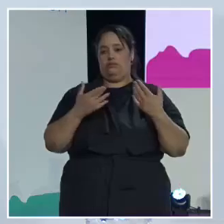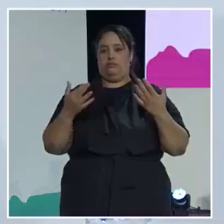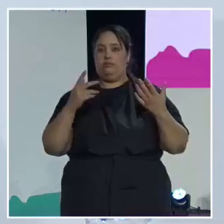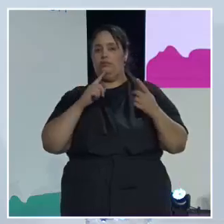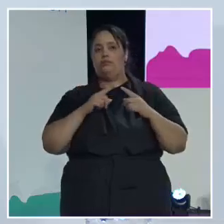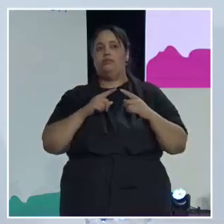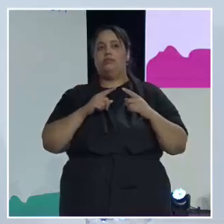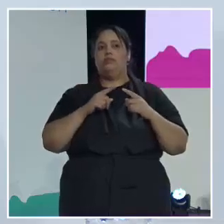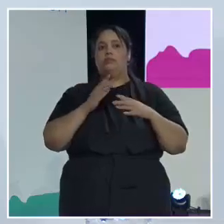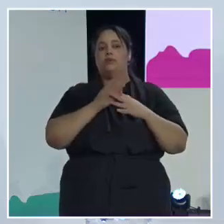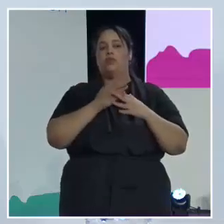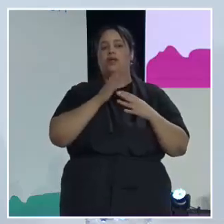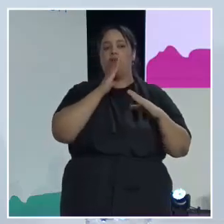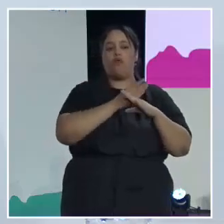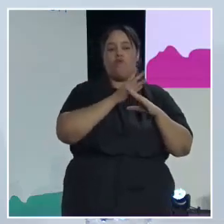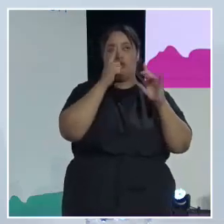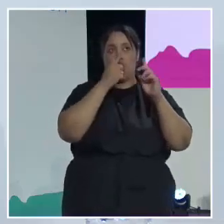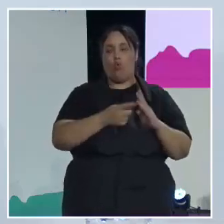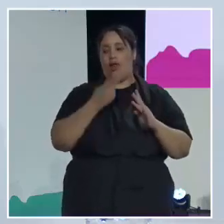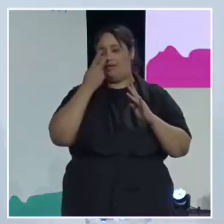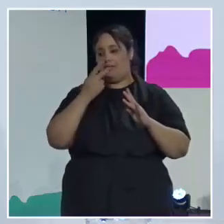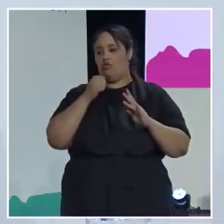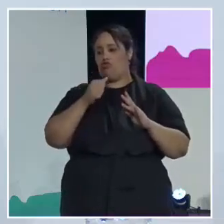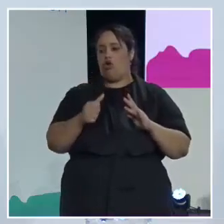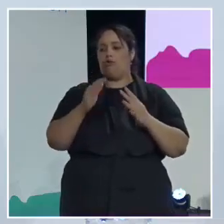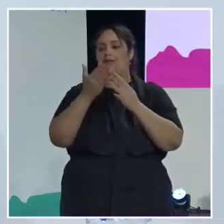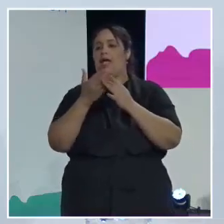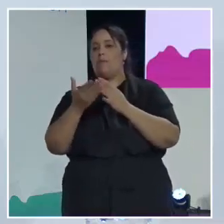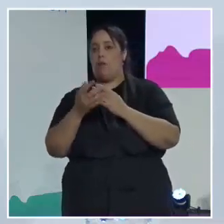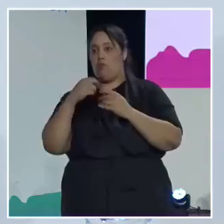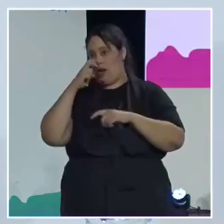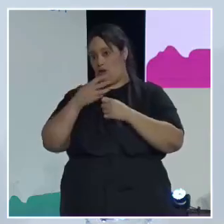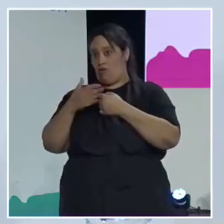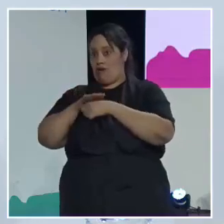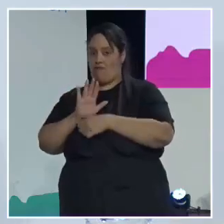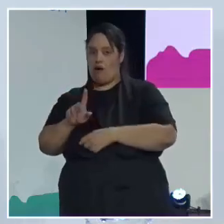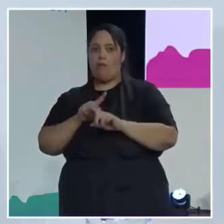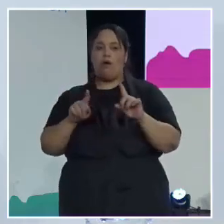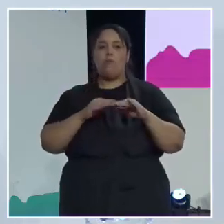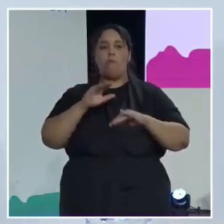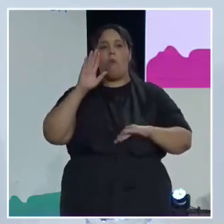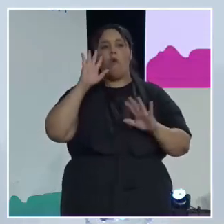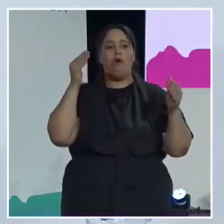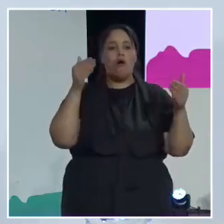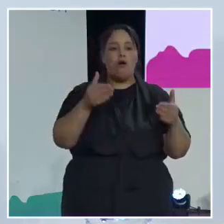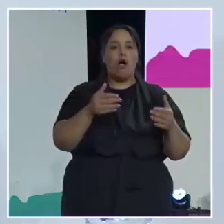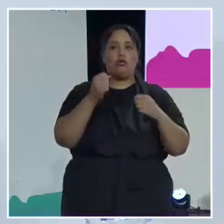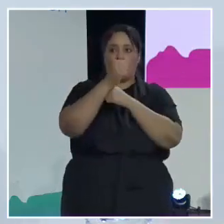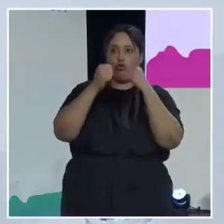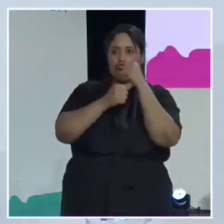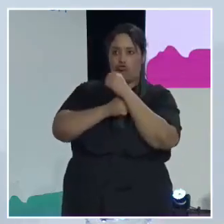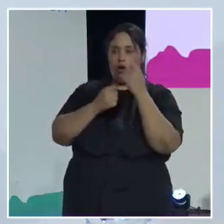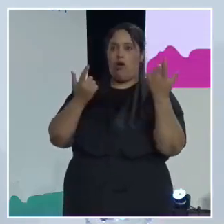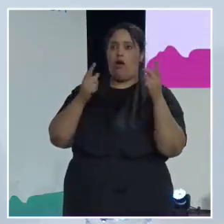private goals, and not seeing it as a gap to be filled, but really putting a lot of attention on the structure of the